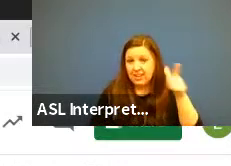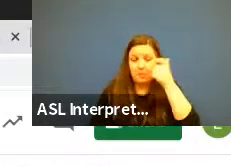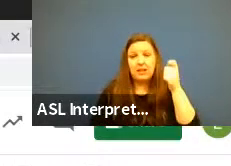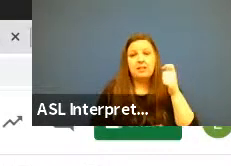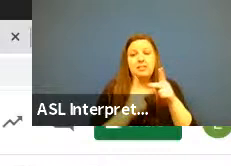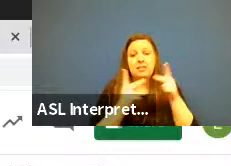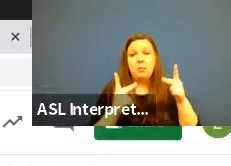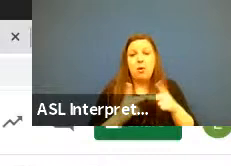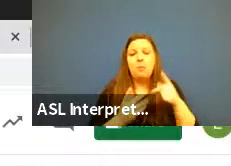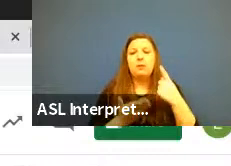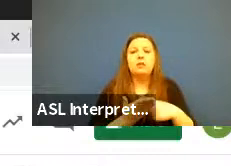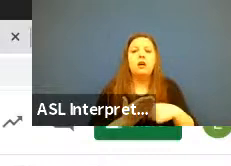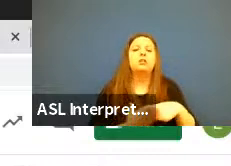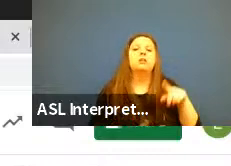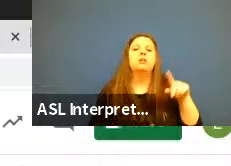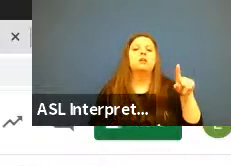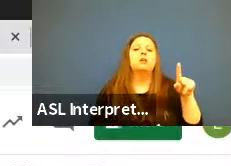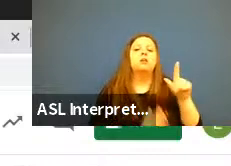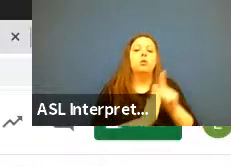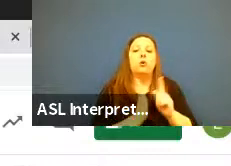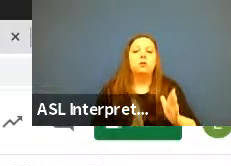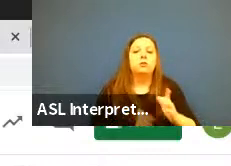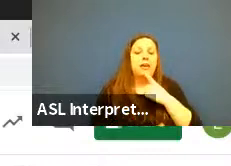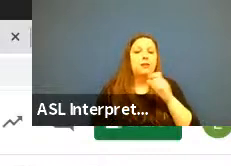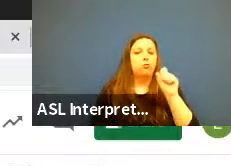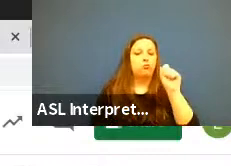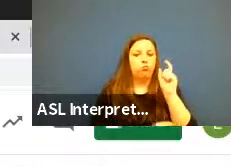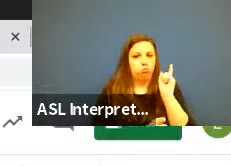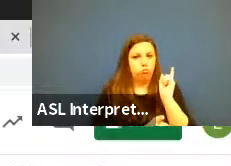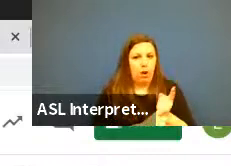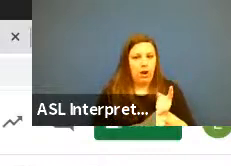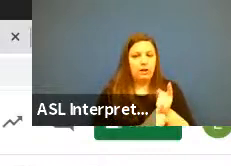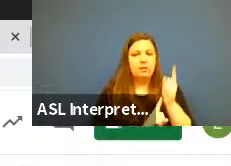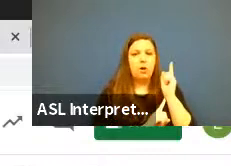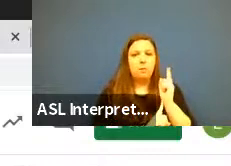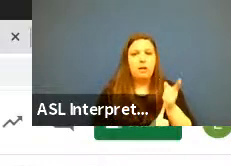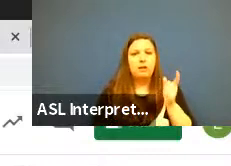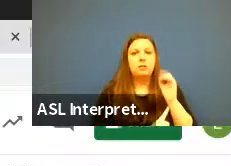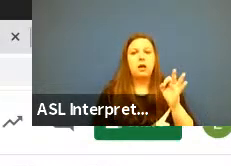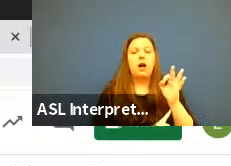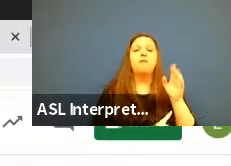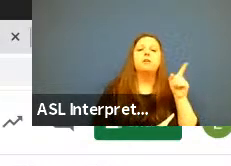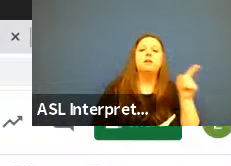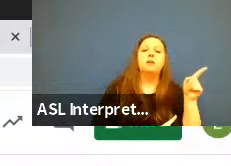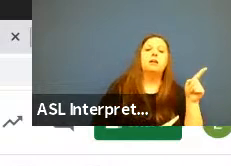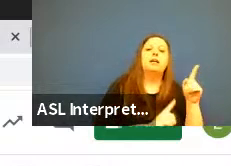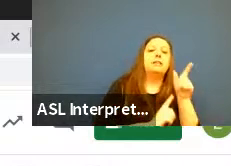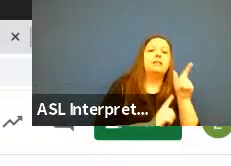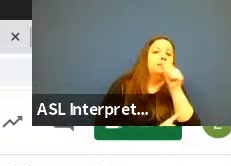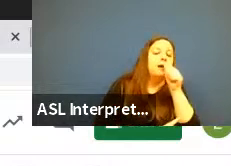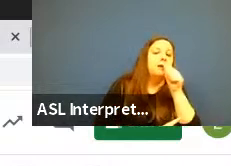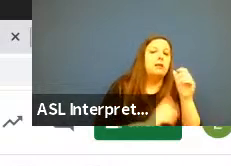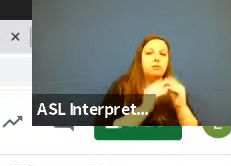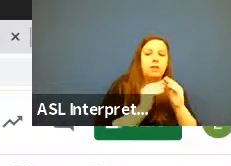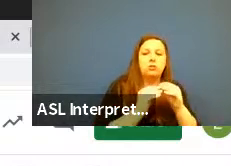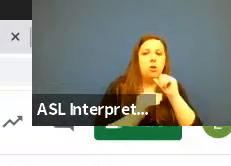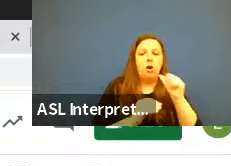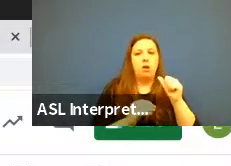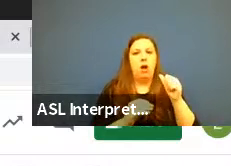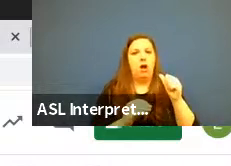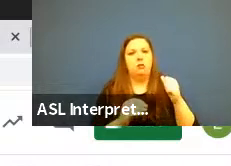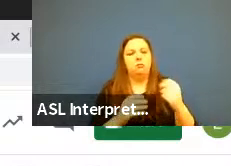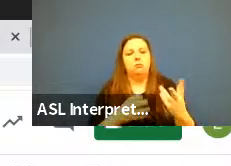Right. So minutes of executive session are not subject to Open Records Act, but members of the board could certainly review